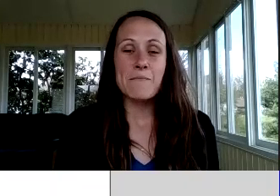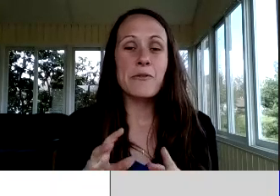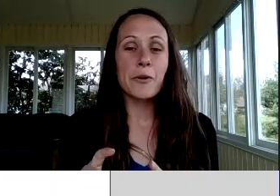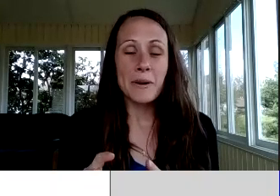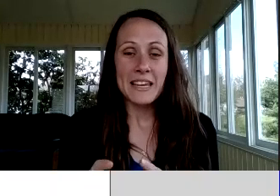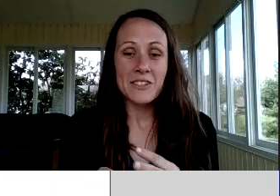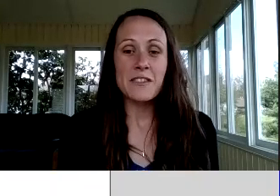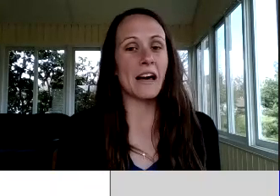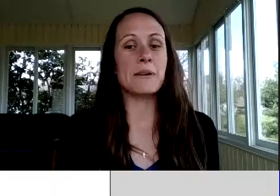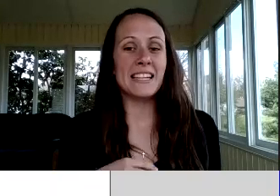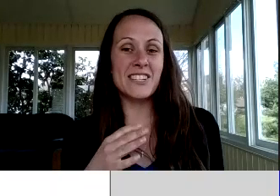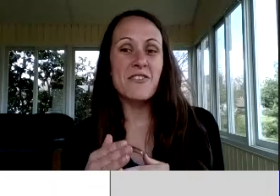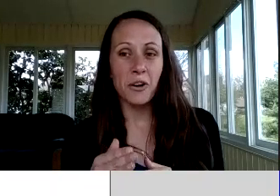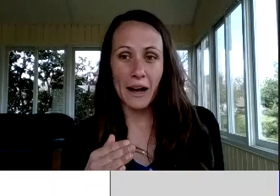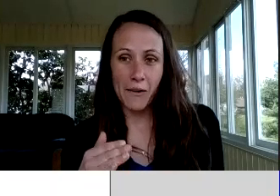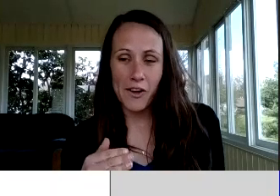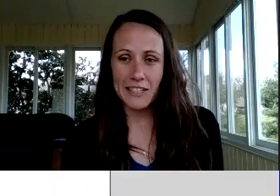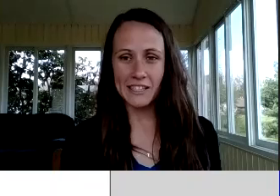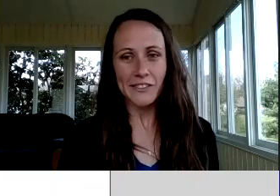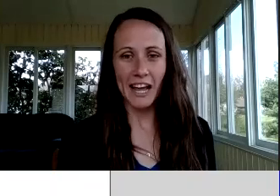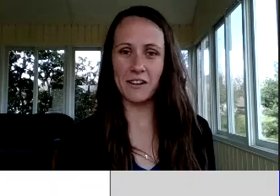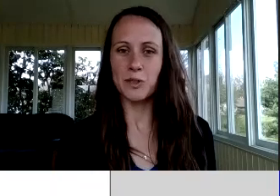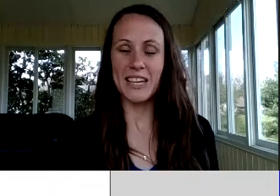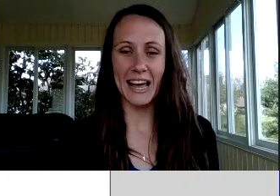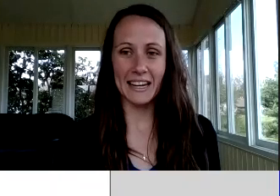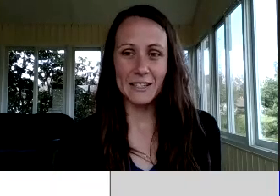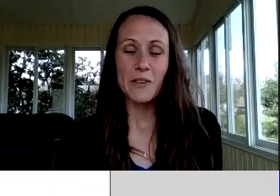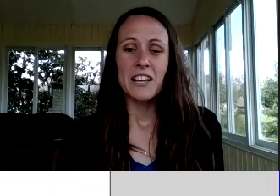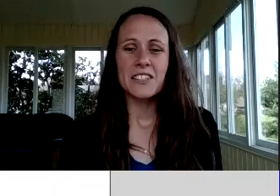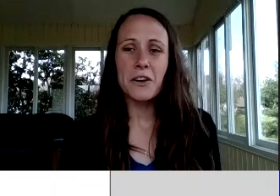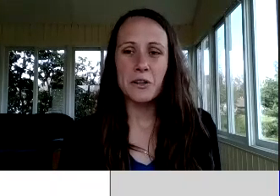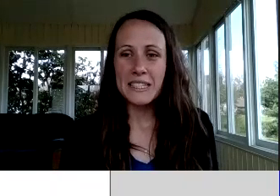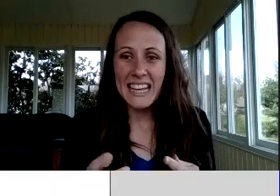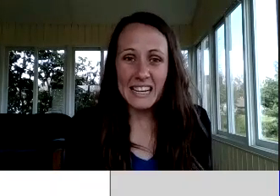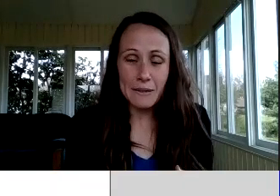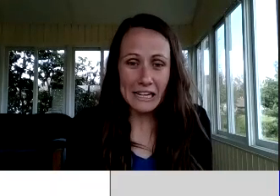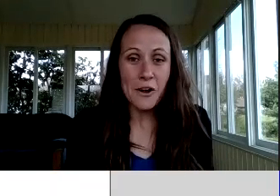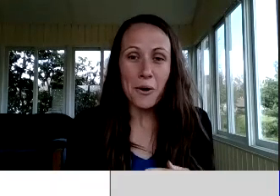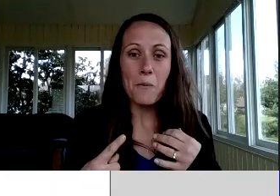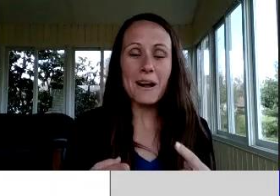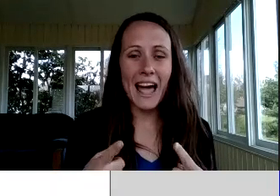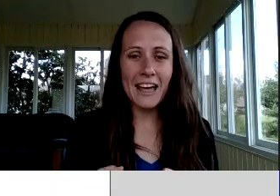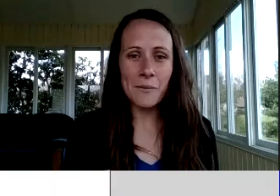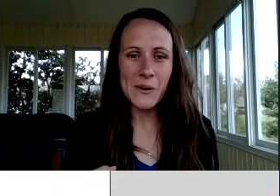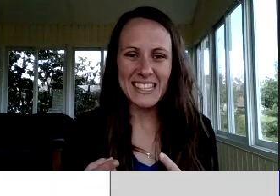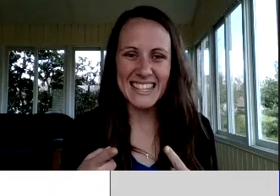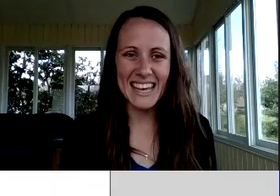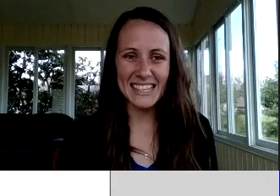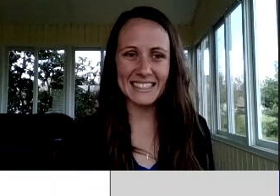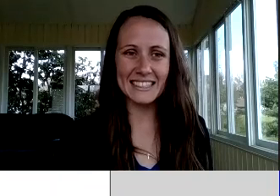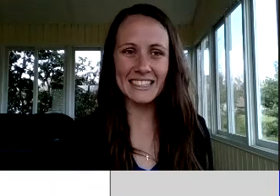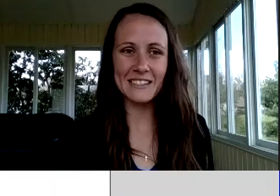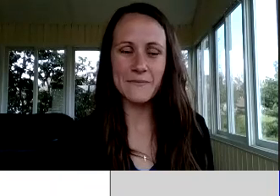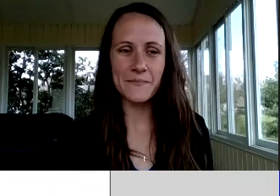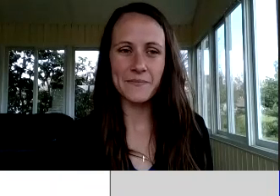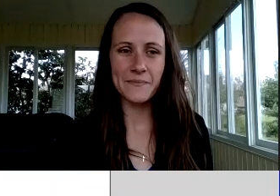And before we can do that, we need to know how all these different animals act. So, does anybody know what animal is